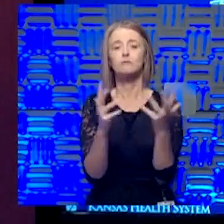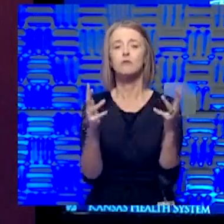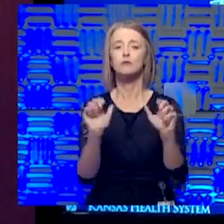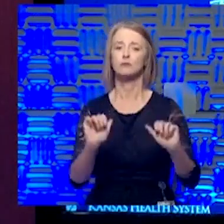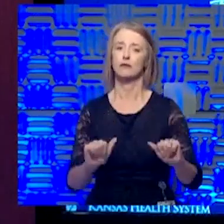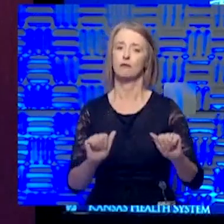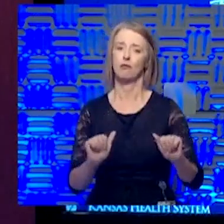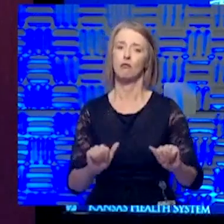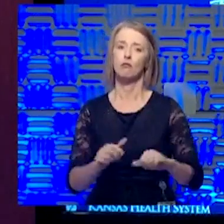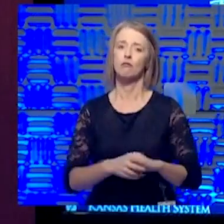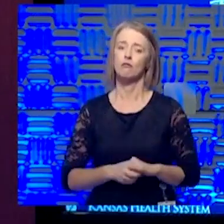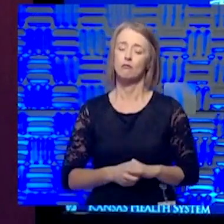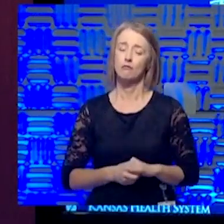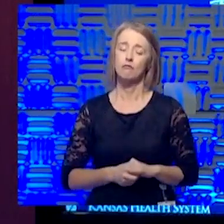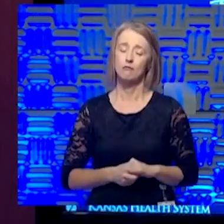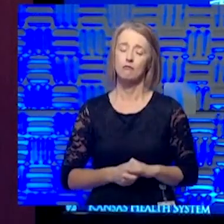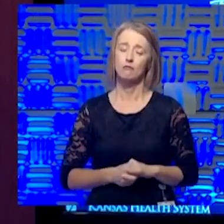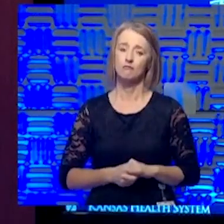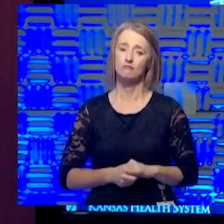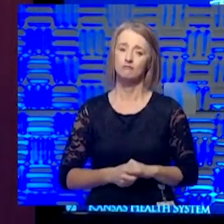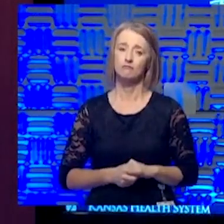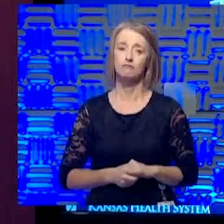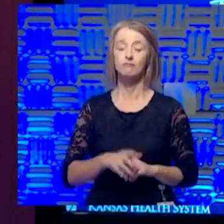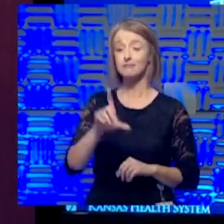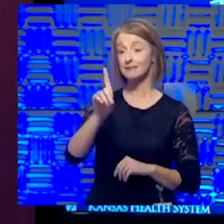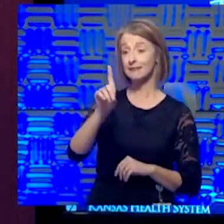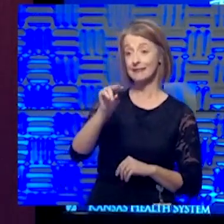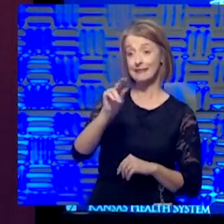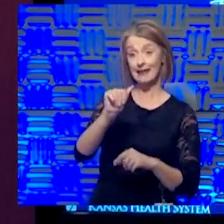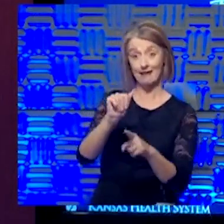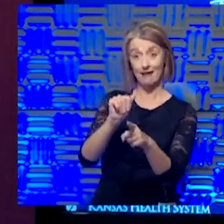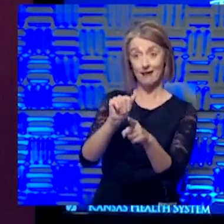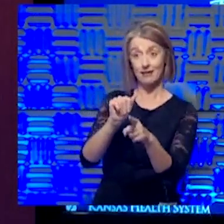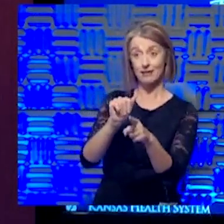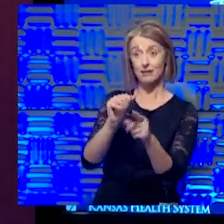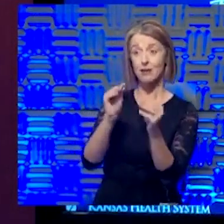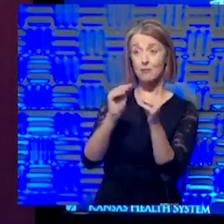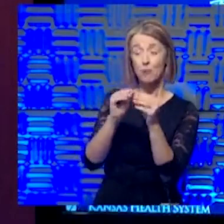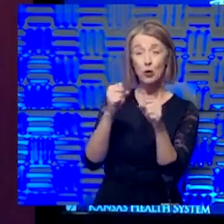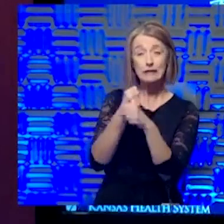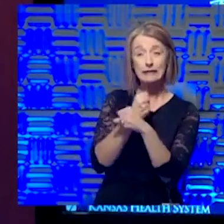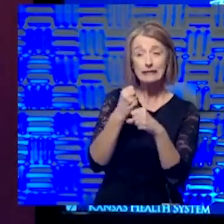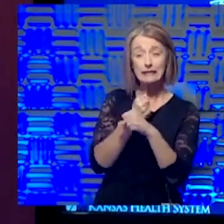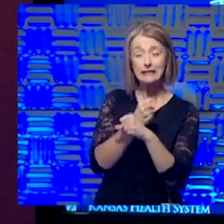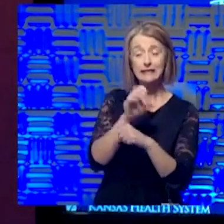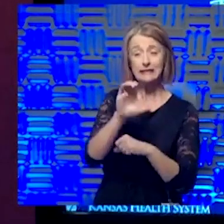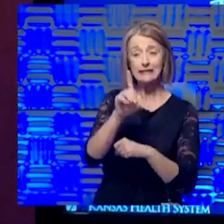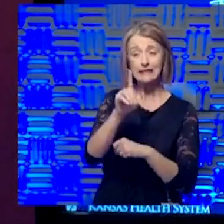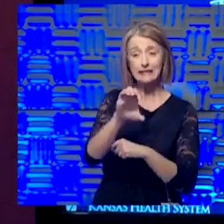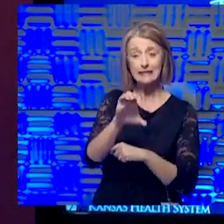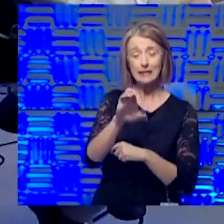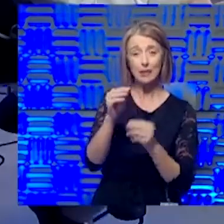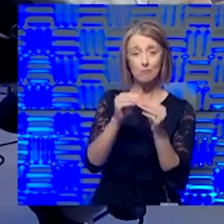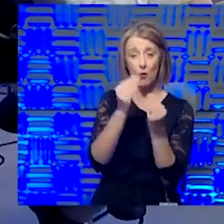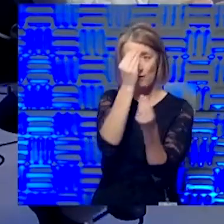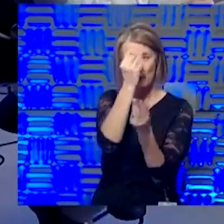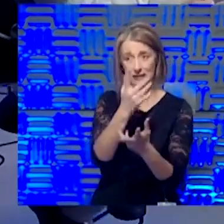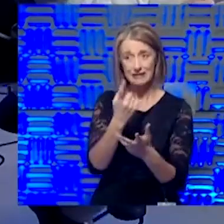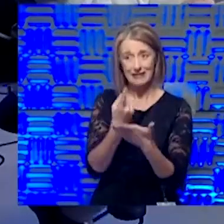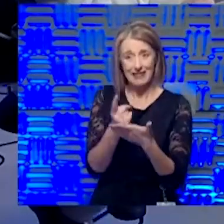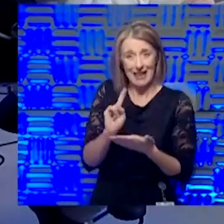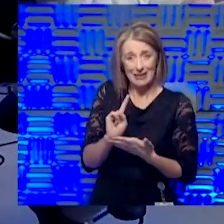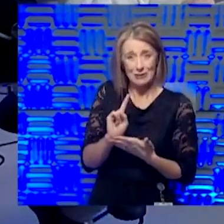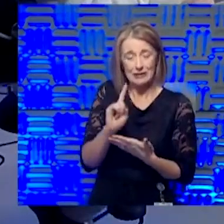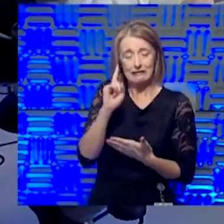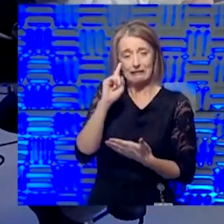possible. So, So Dana, what do we know some more statistics? I think the CDC came out with some more information last week, late